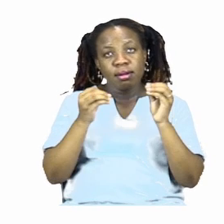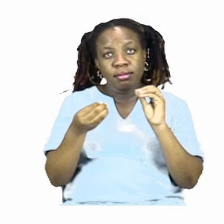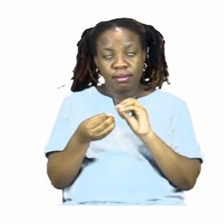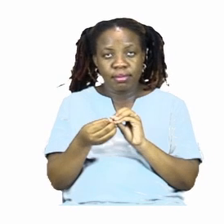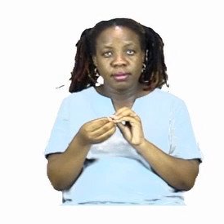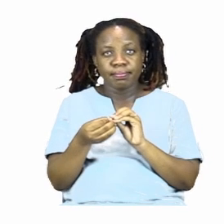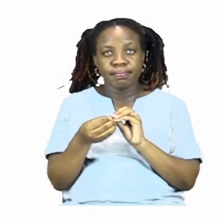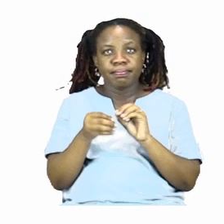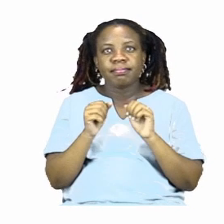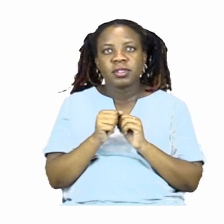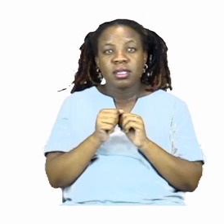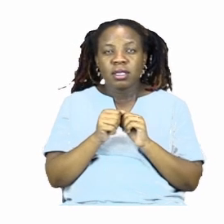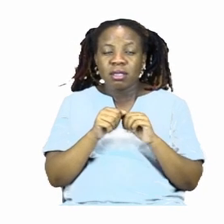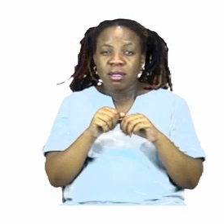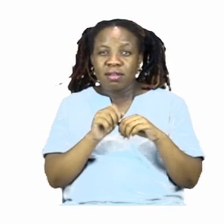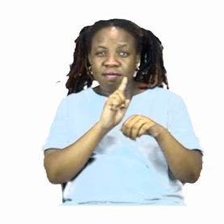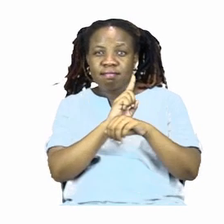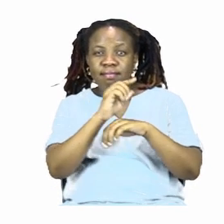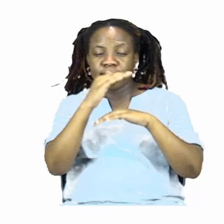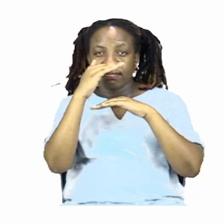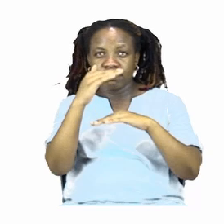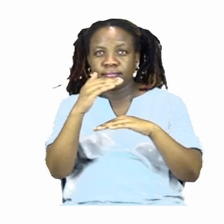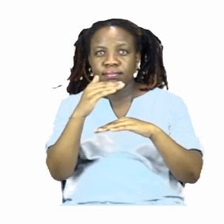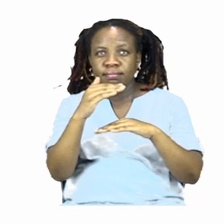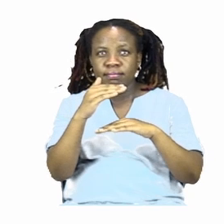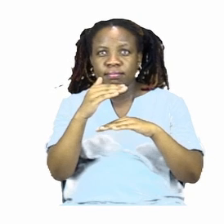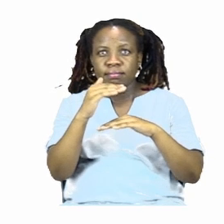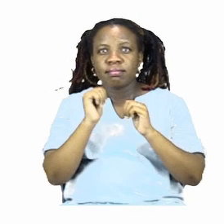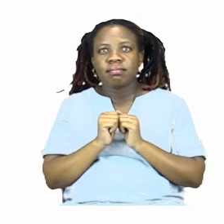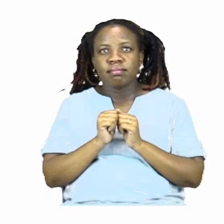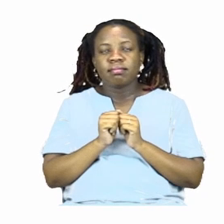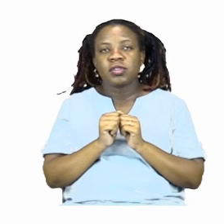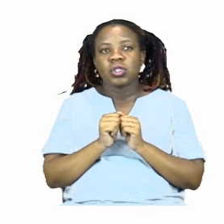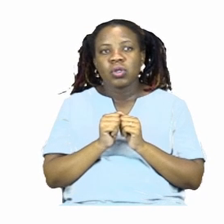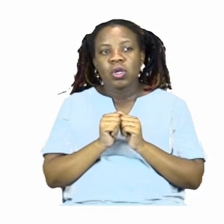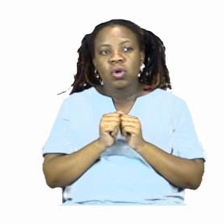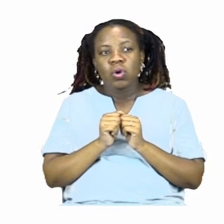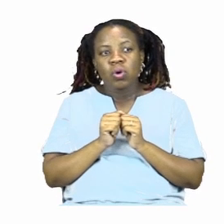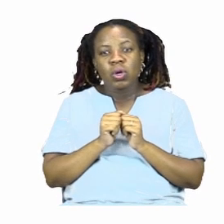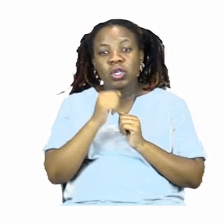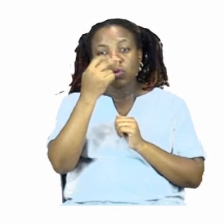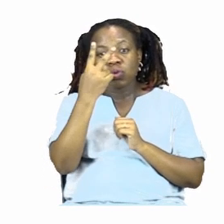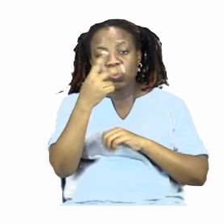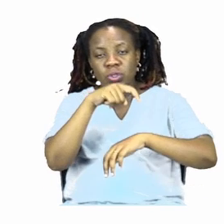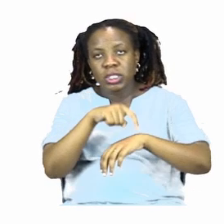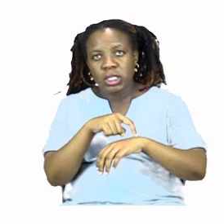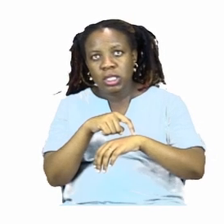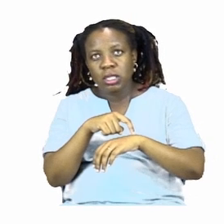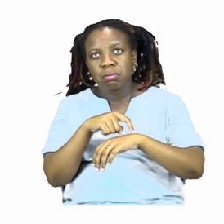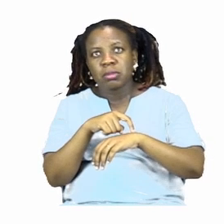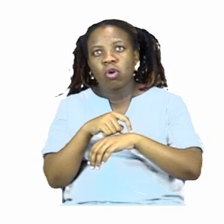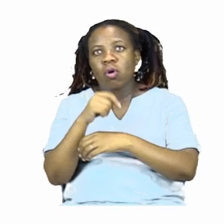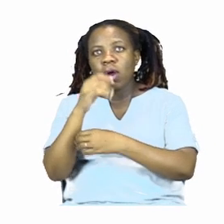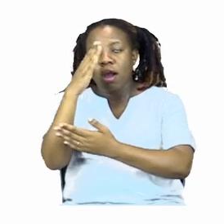development. Now in the first part there, we have to do doubling and halving. Now in the table there, you